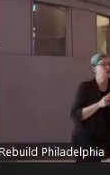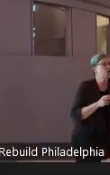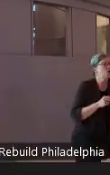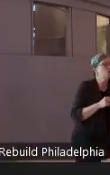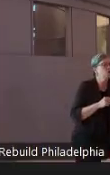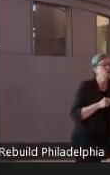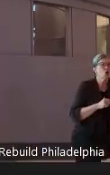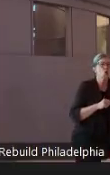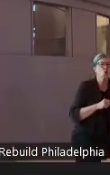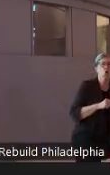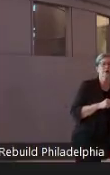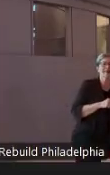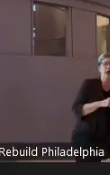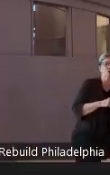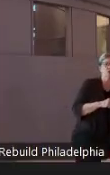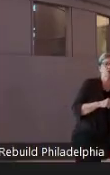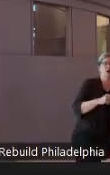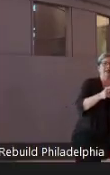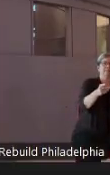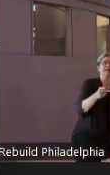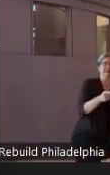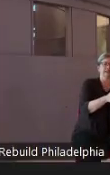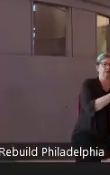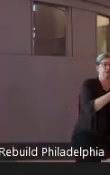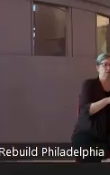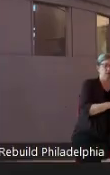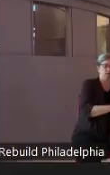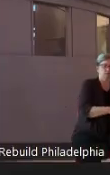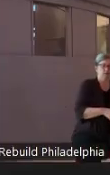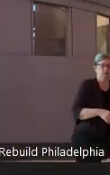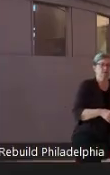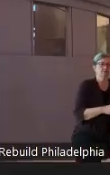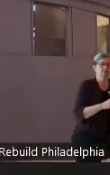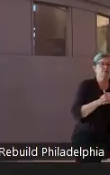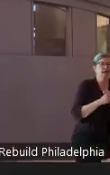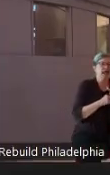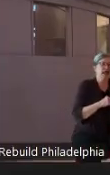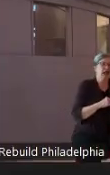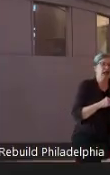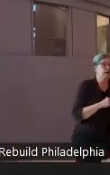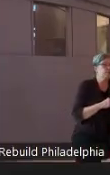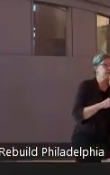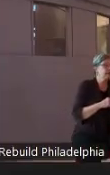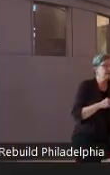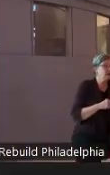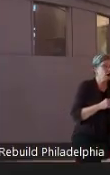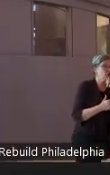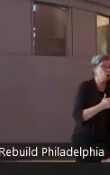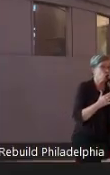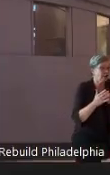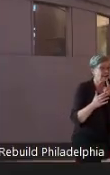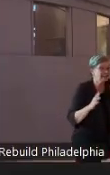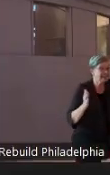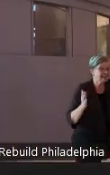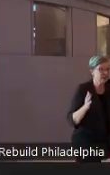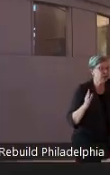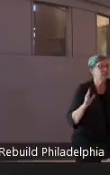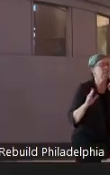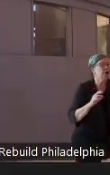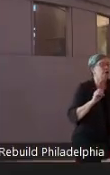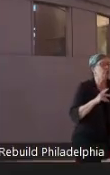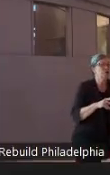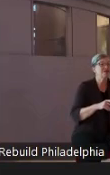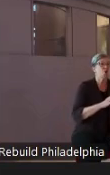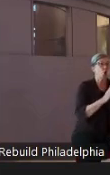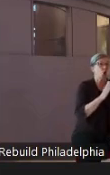also look at the outdoor areas. And percent of art is here. There is an opportunity